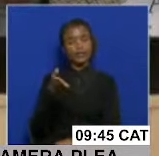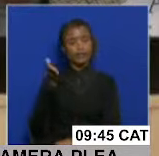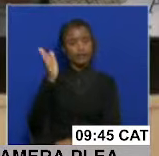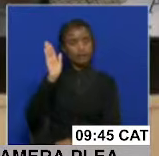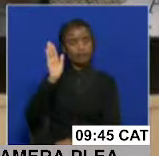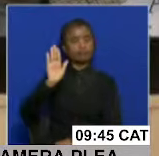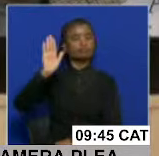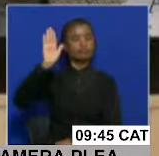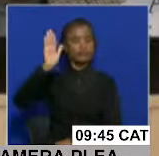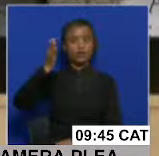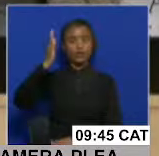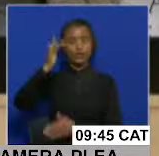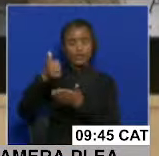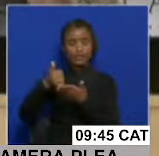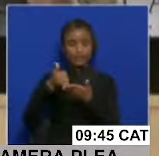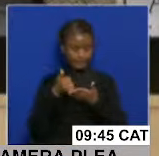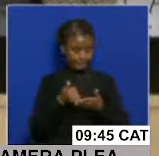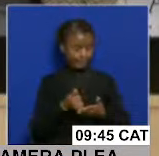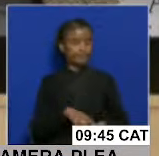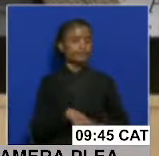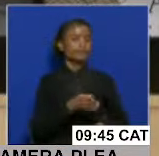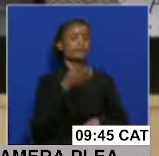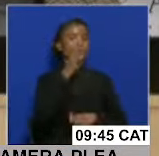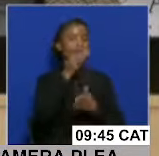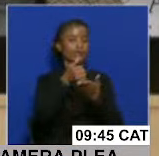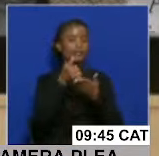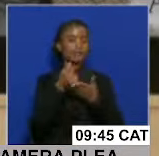So help me God. Thank you.